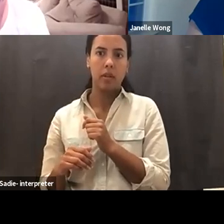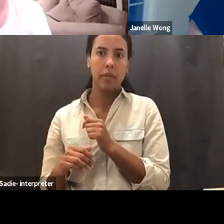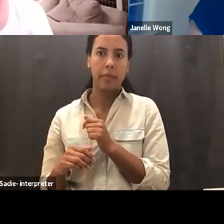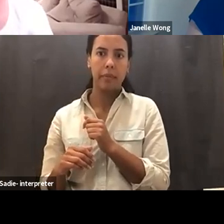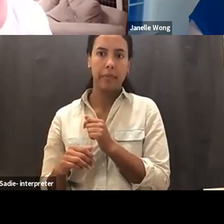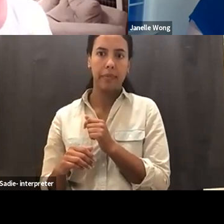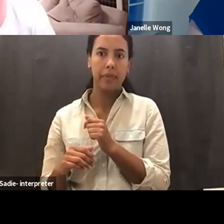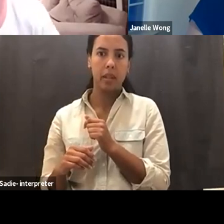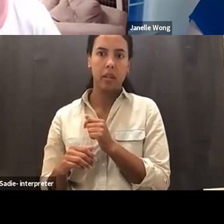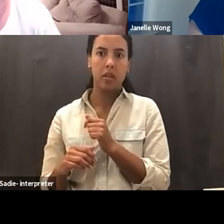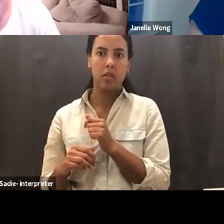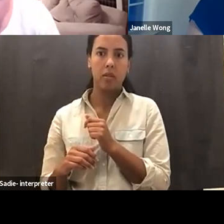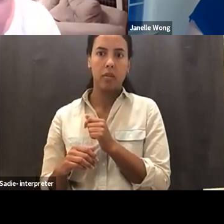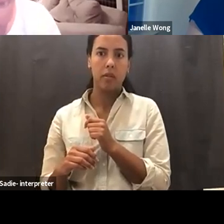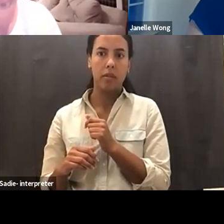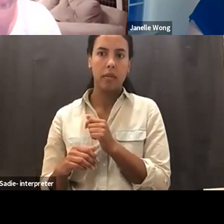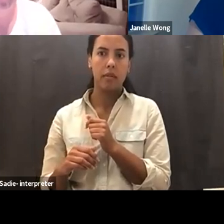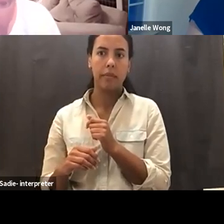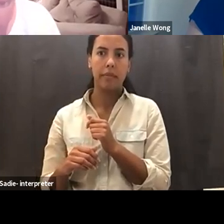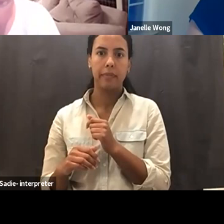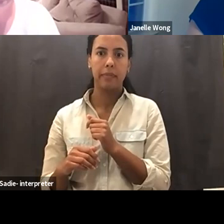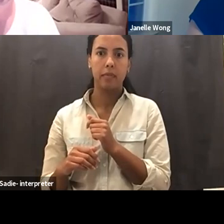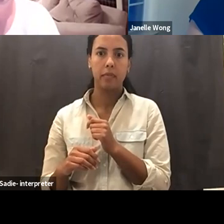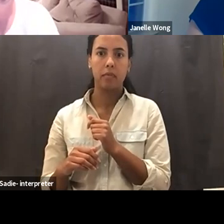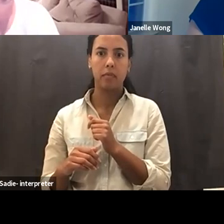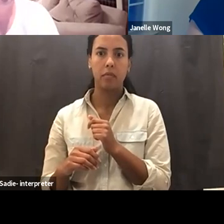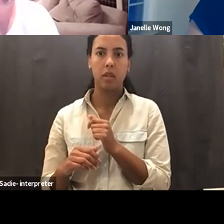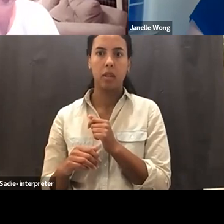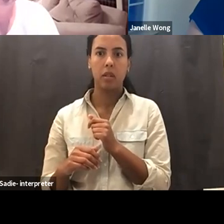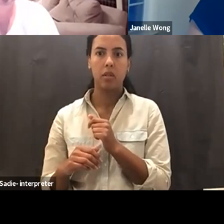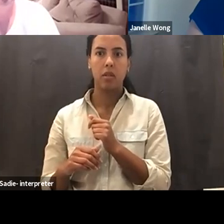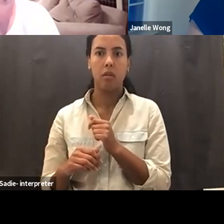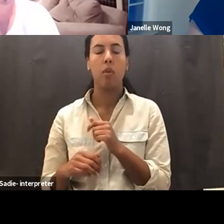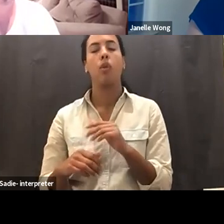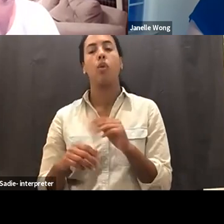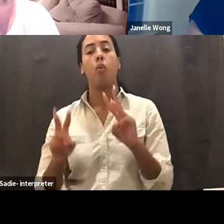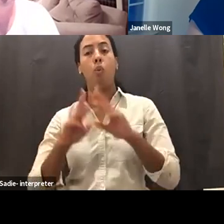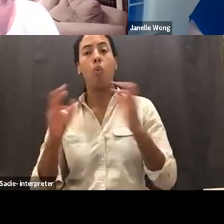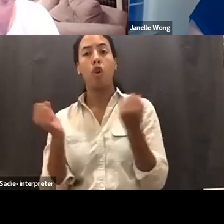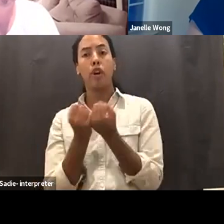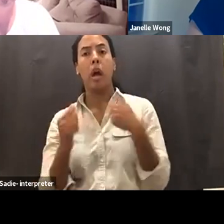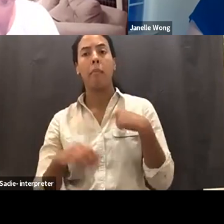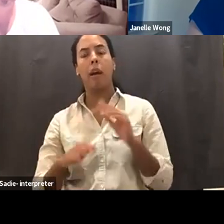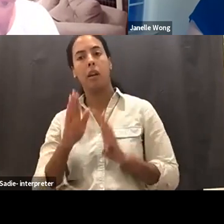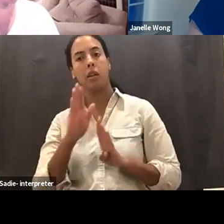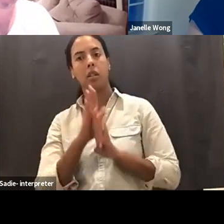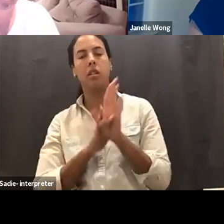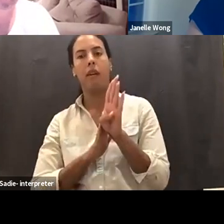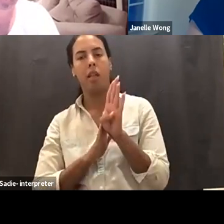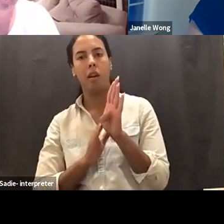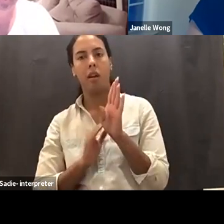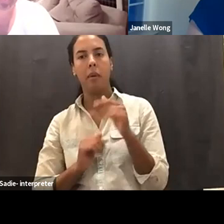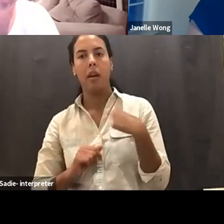that that was something that I struggled a lot with in developing the workshop initially. But I think, you know, my